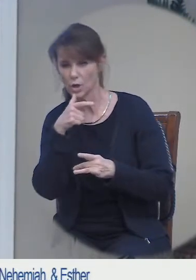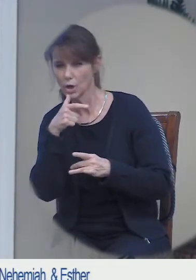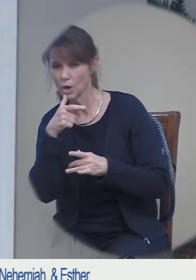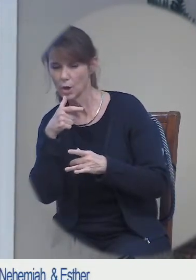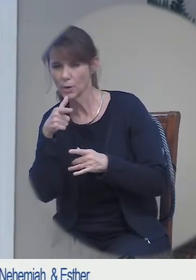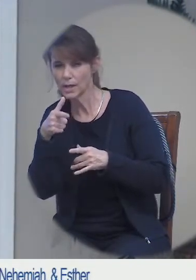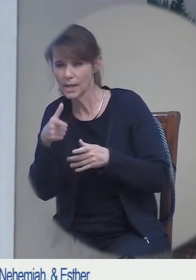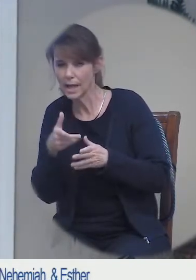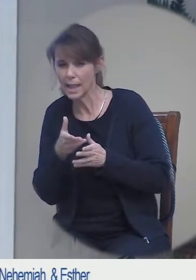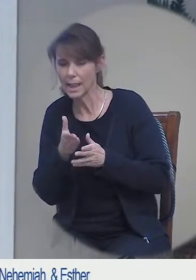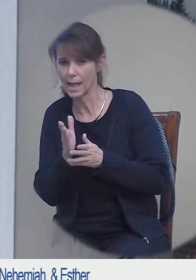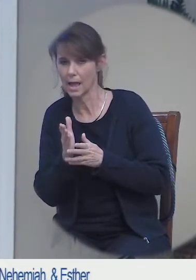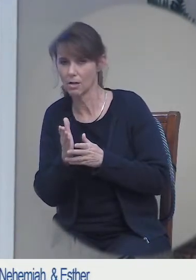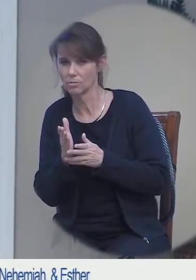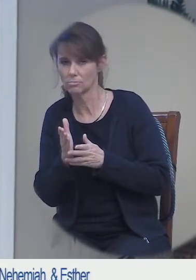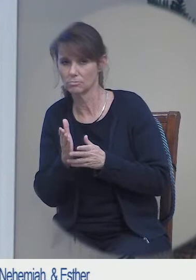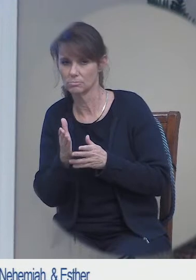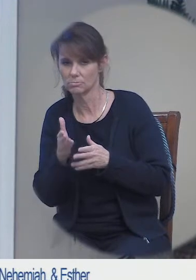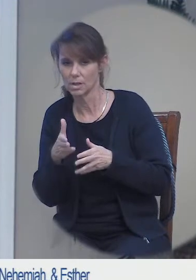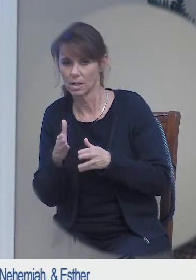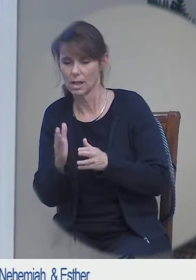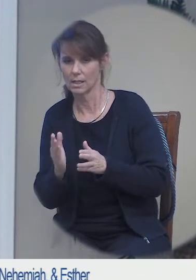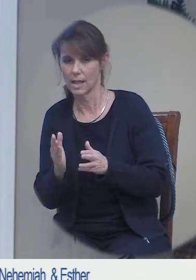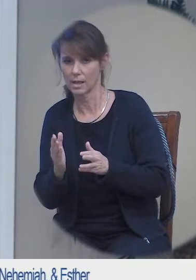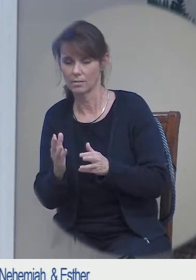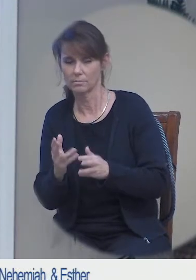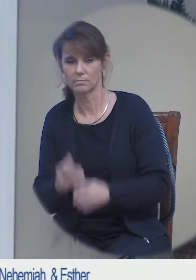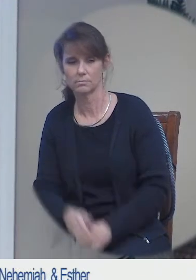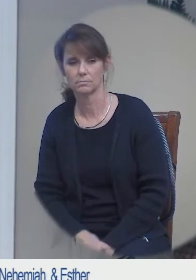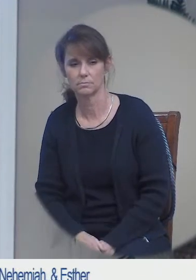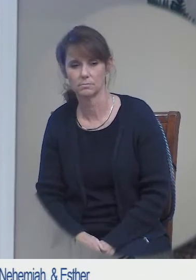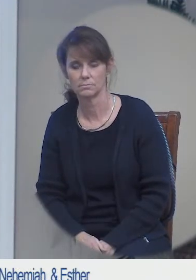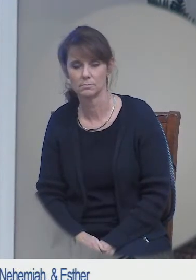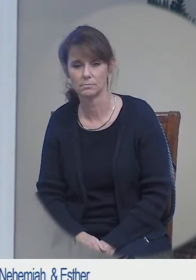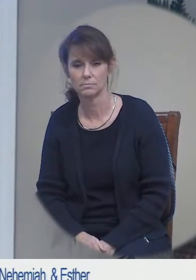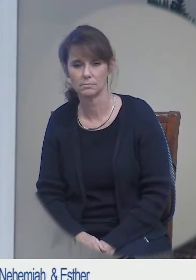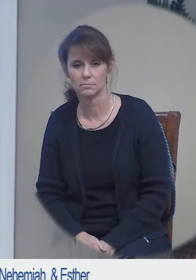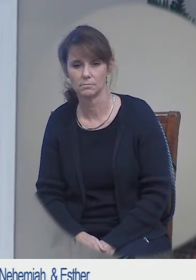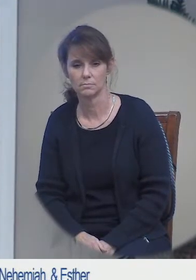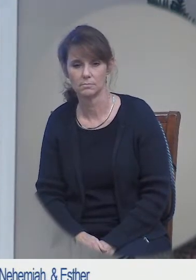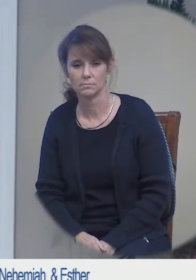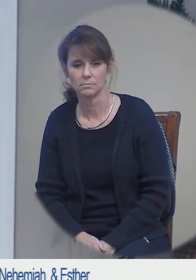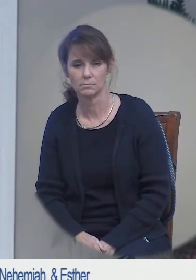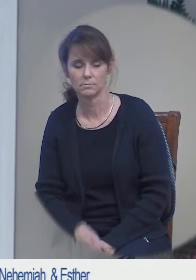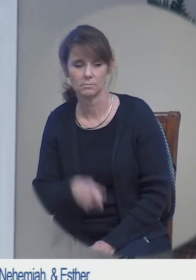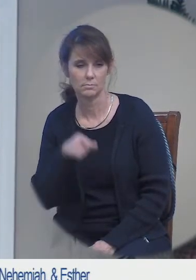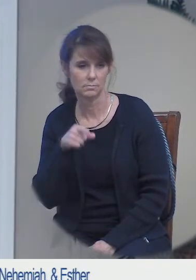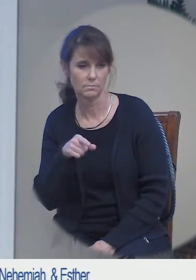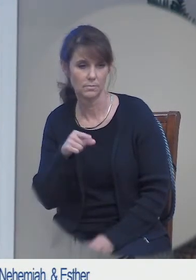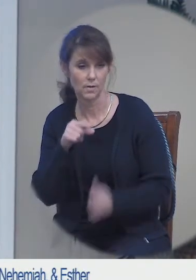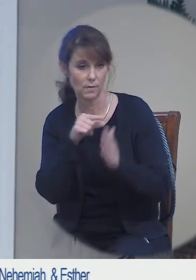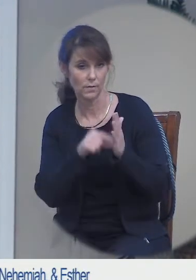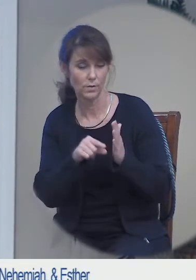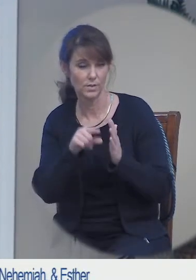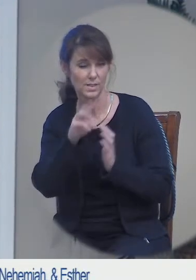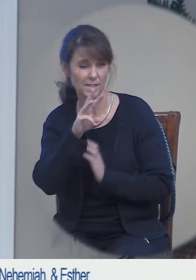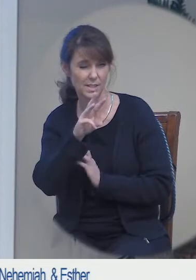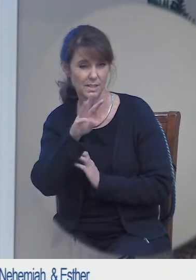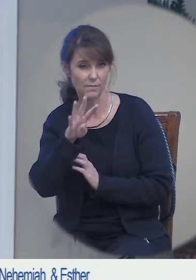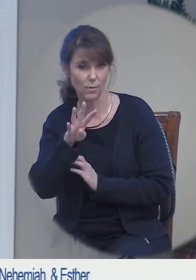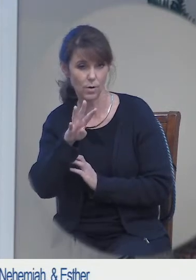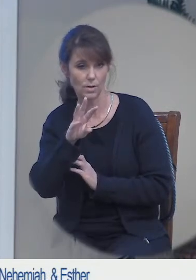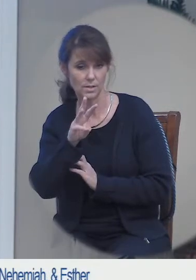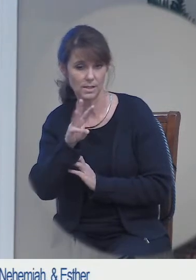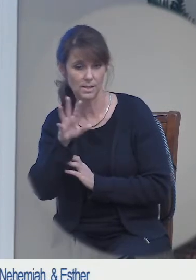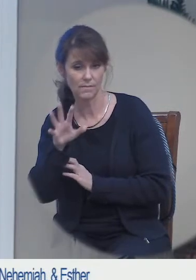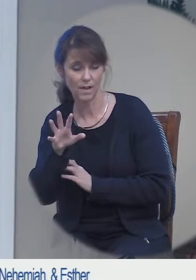of this, if you look down in verse 64 and 65, there were some who they could not